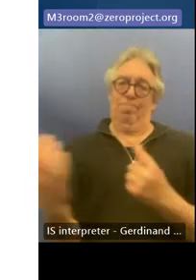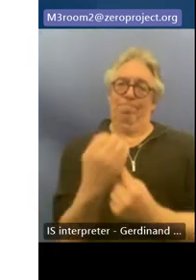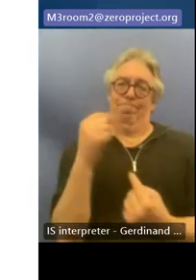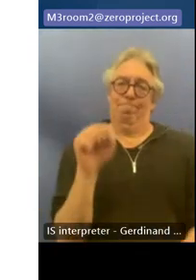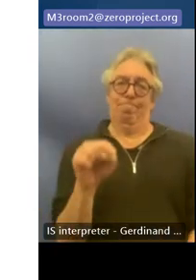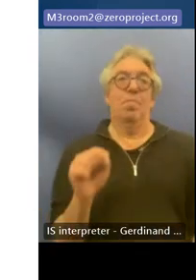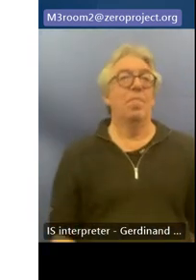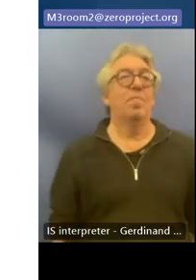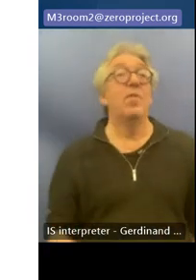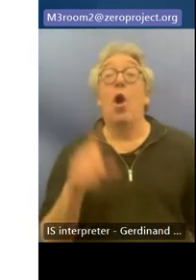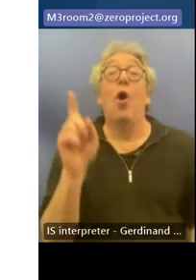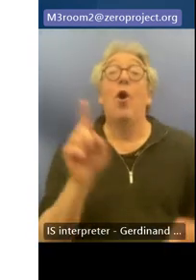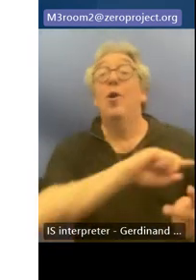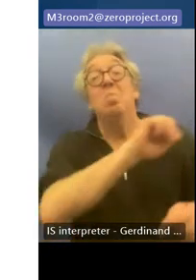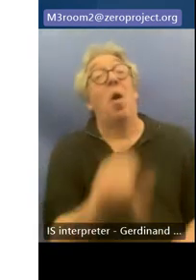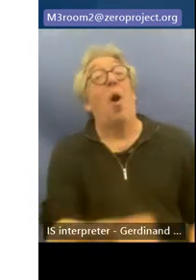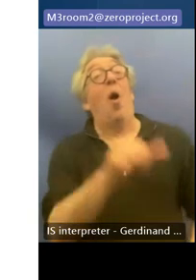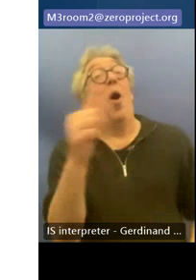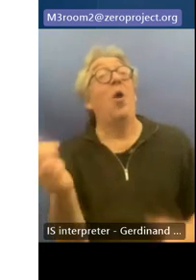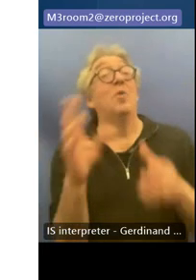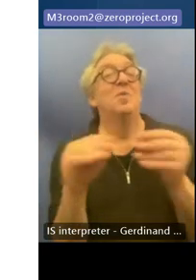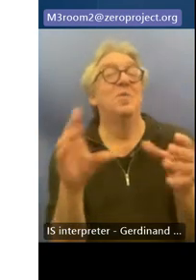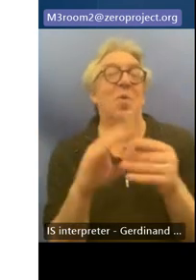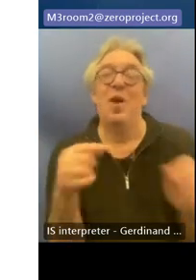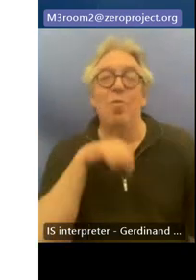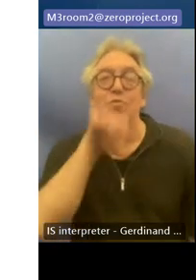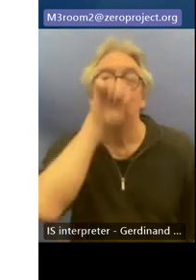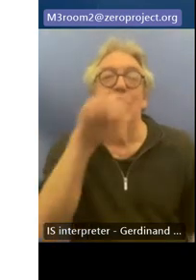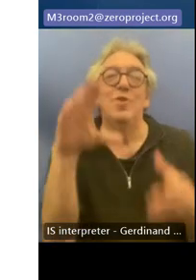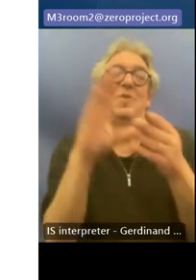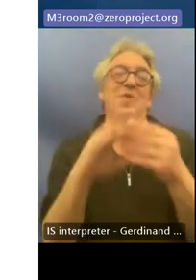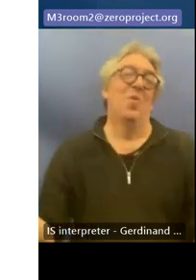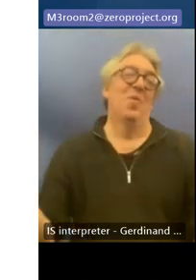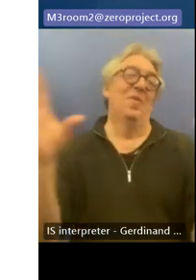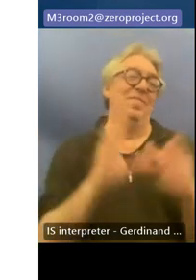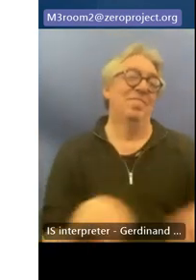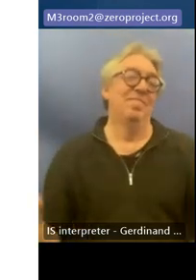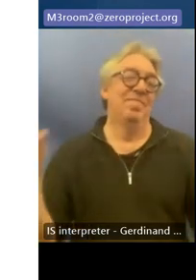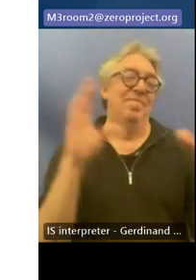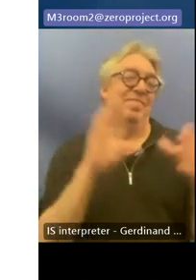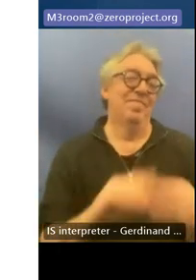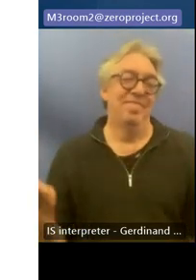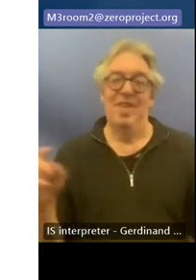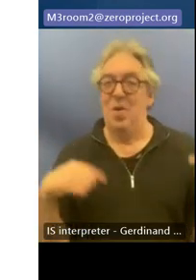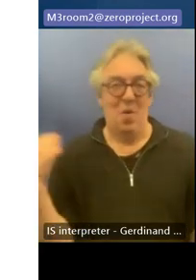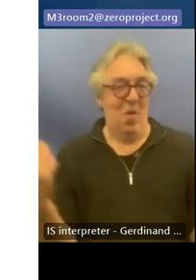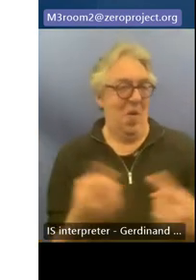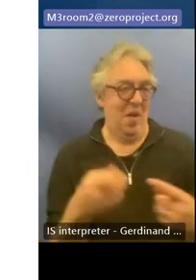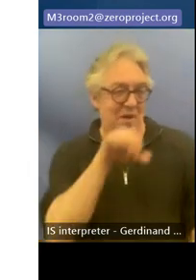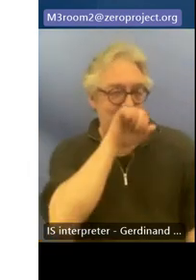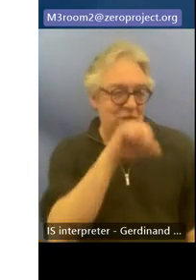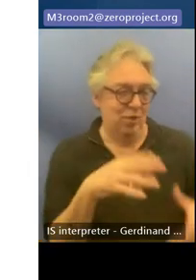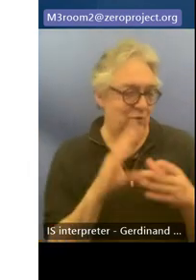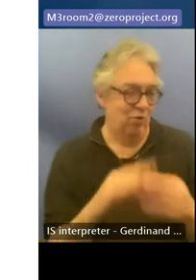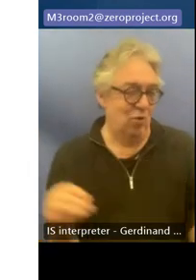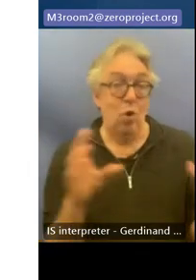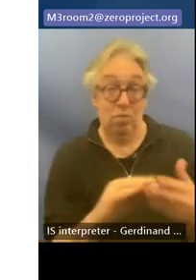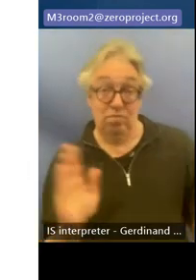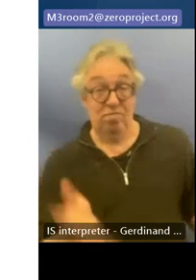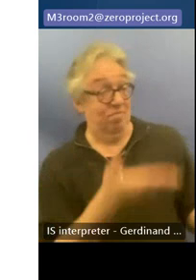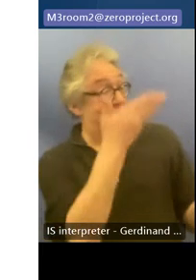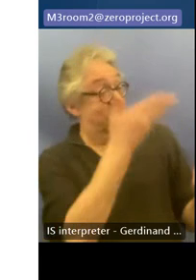Another story, you know, I really love stories. We are all storytellers. So I really want you to meet Daniel.